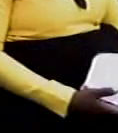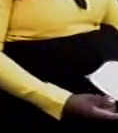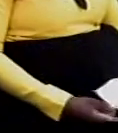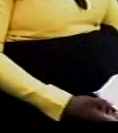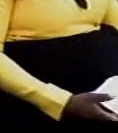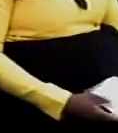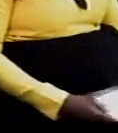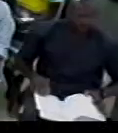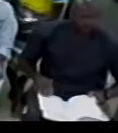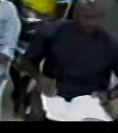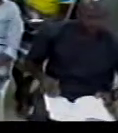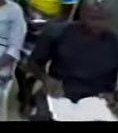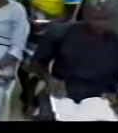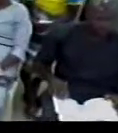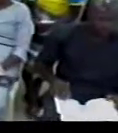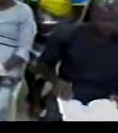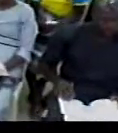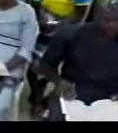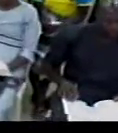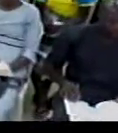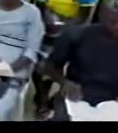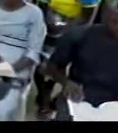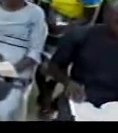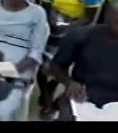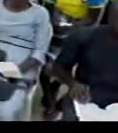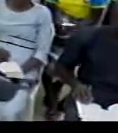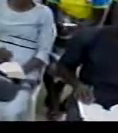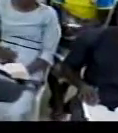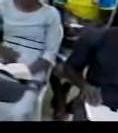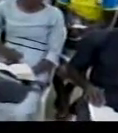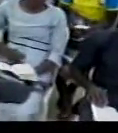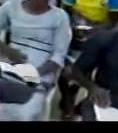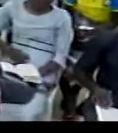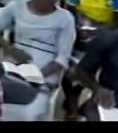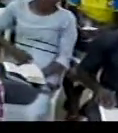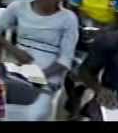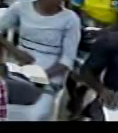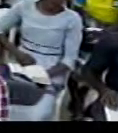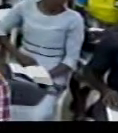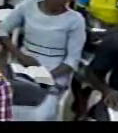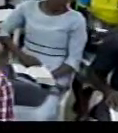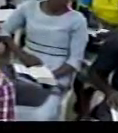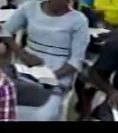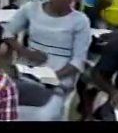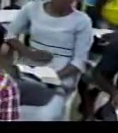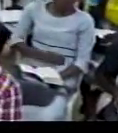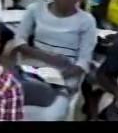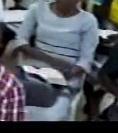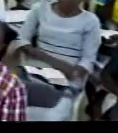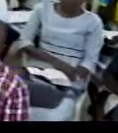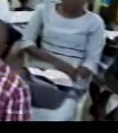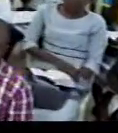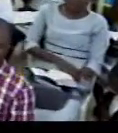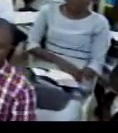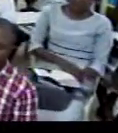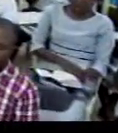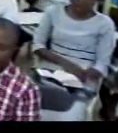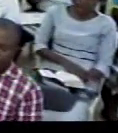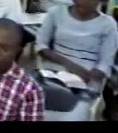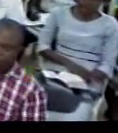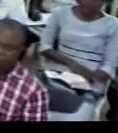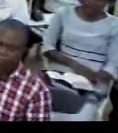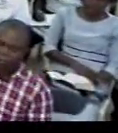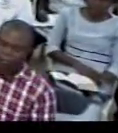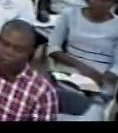When heaven will touch your life, and when The blood of Jesus will wash